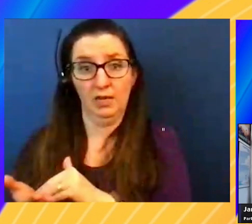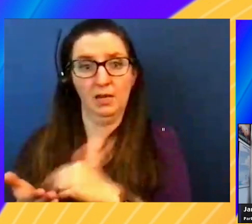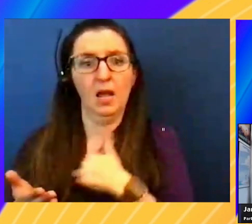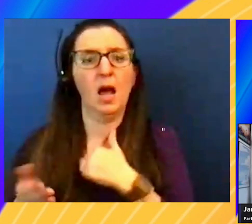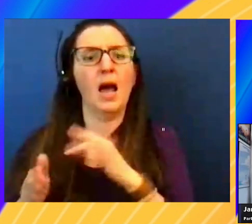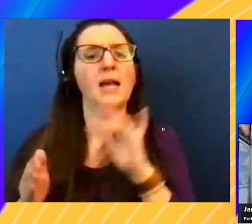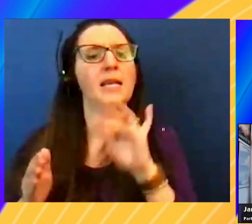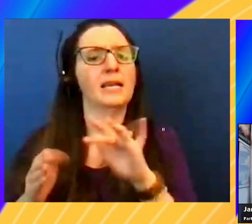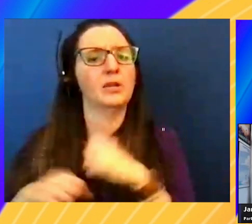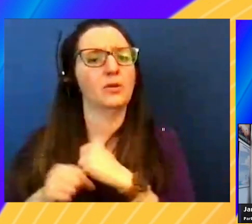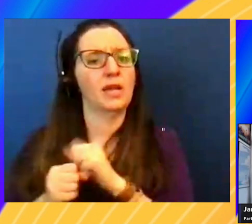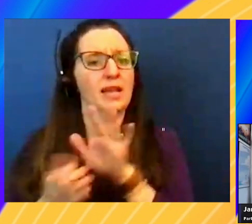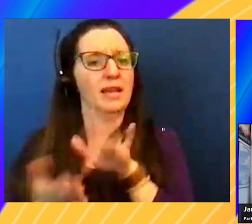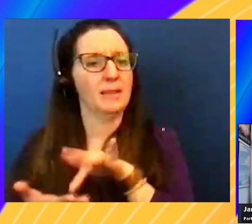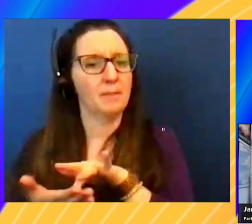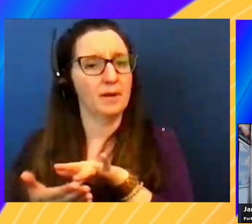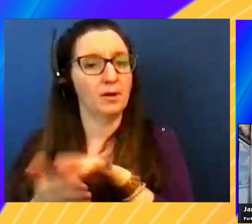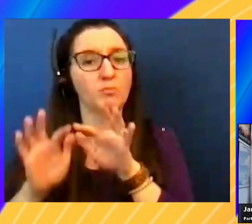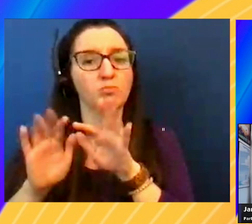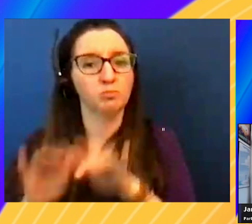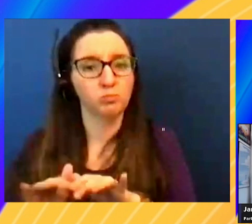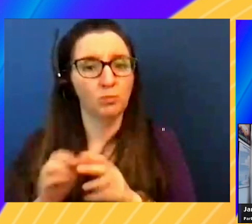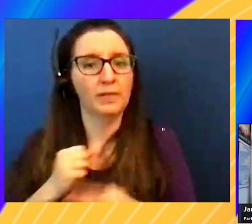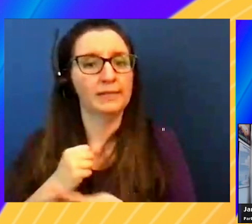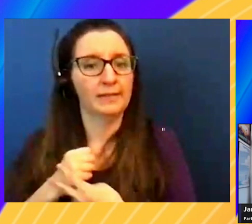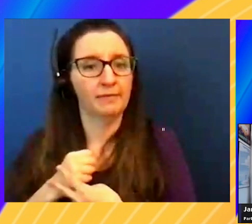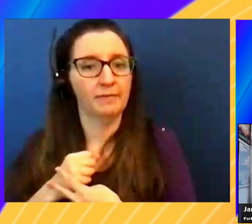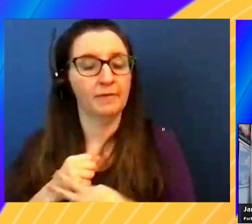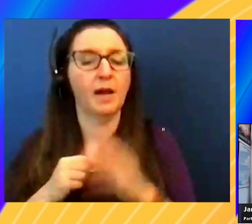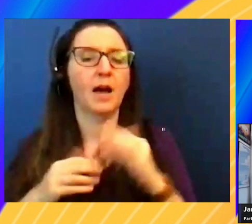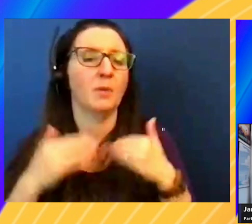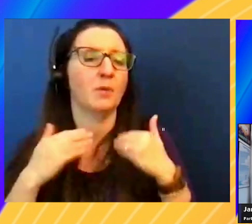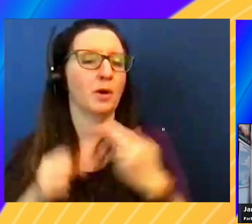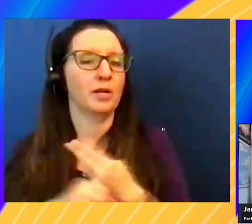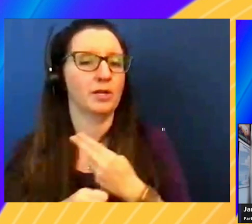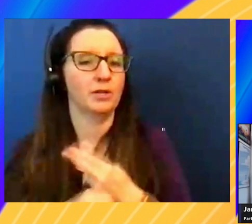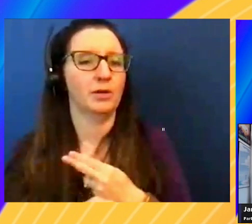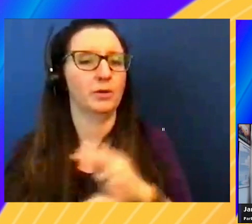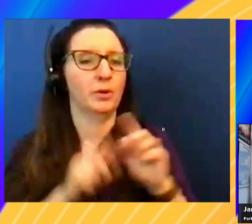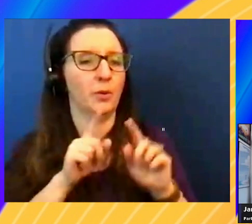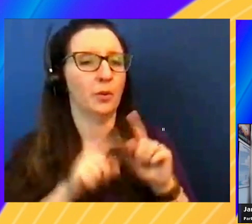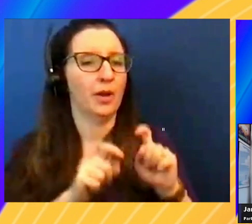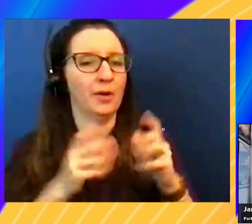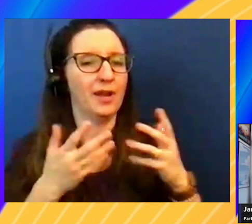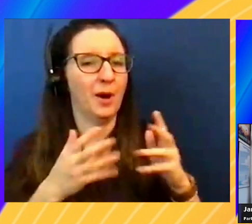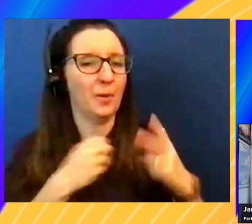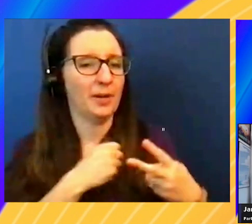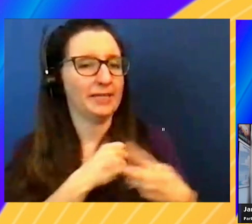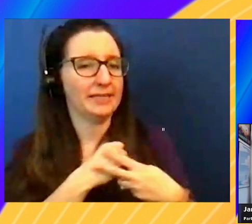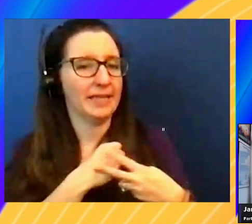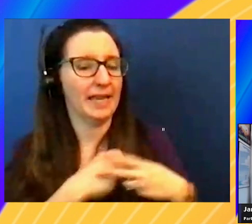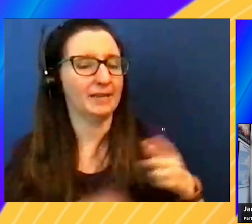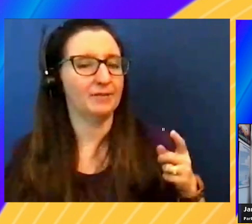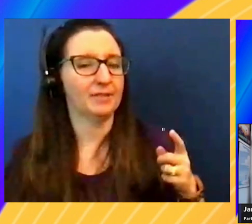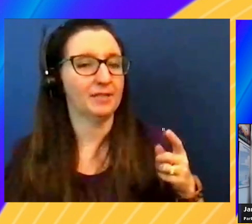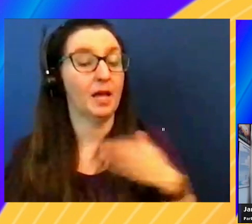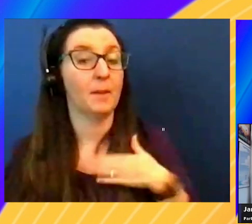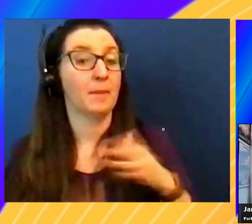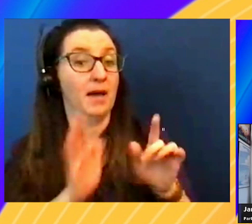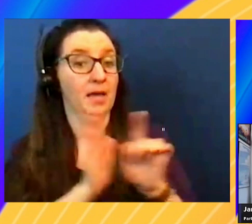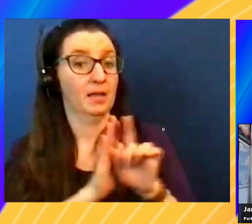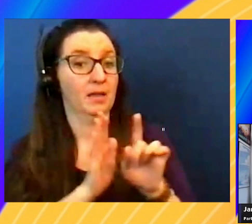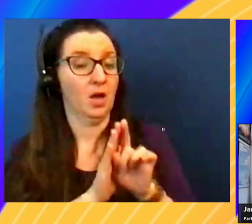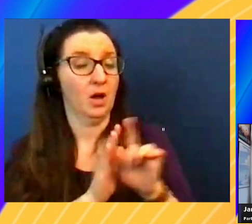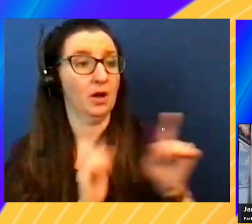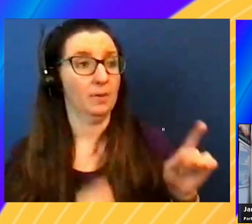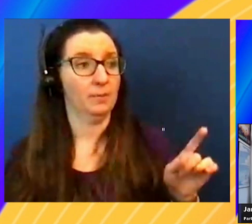save. But I'm going to go ahead and use one of my saved queries. So my alarm that was on was for top